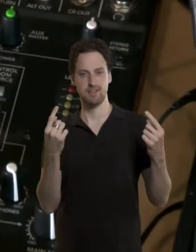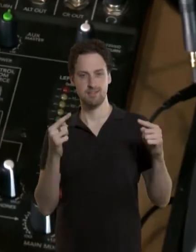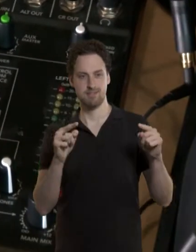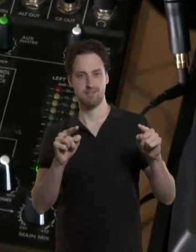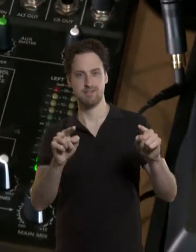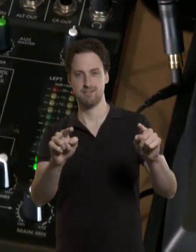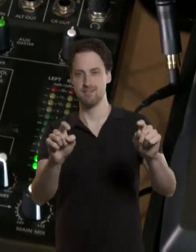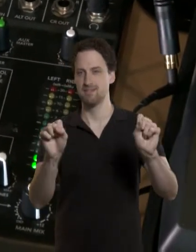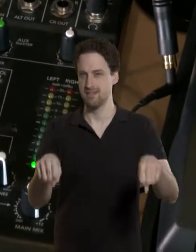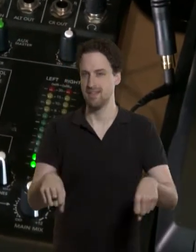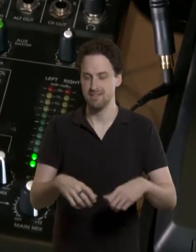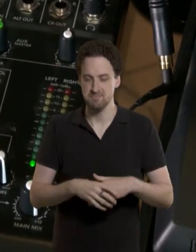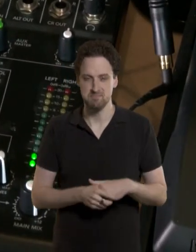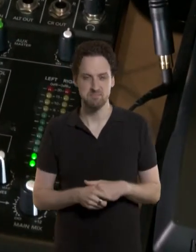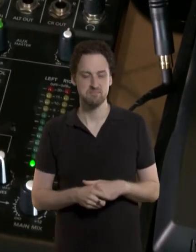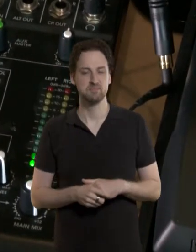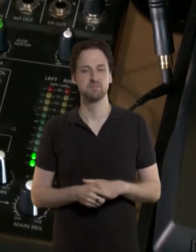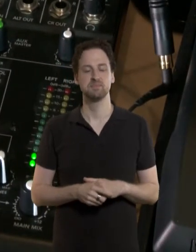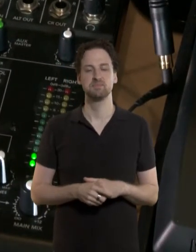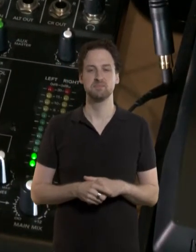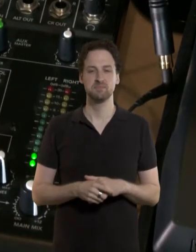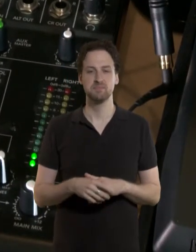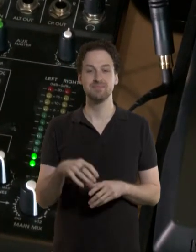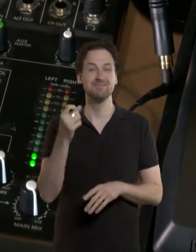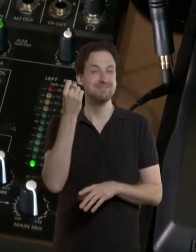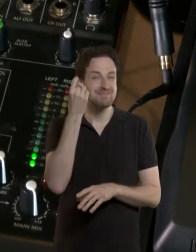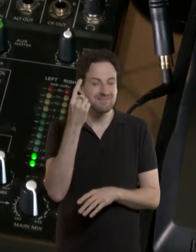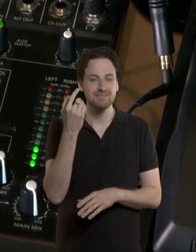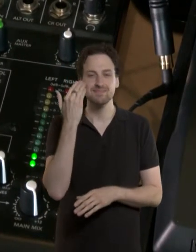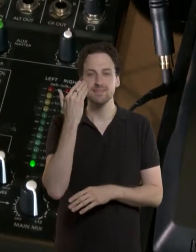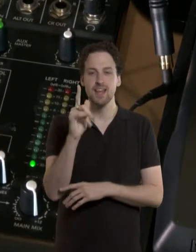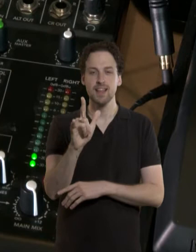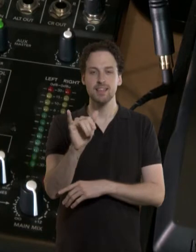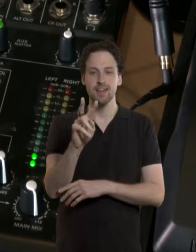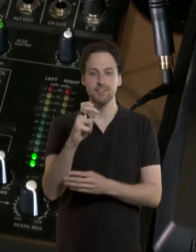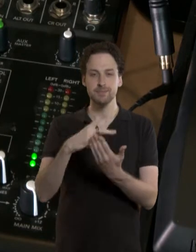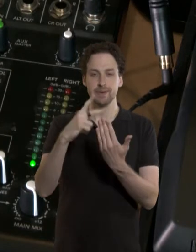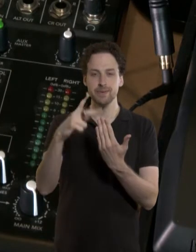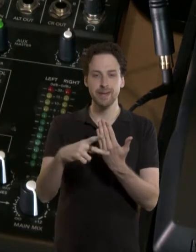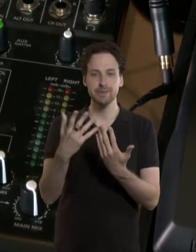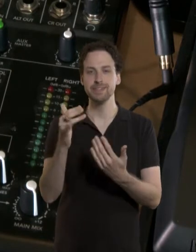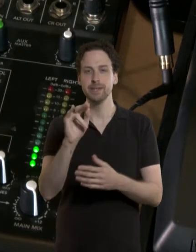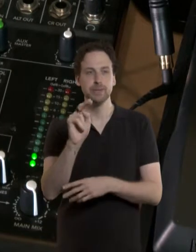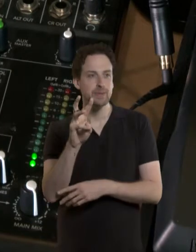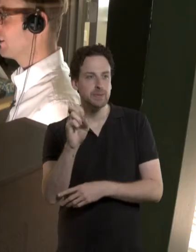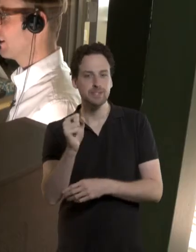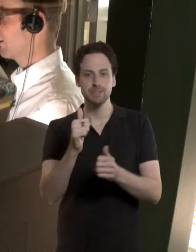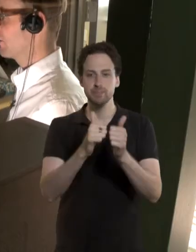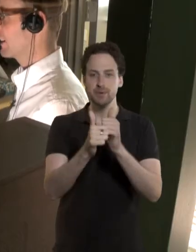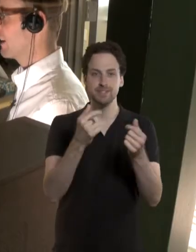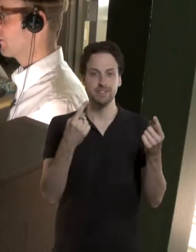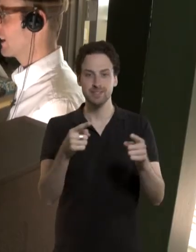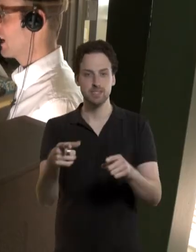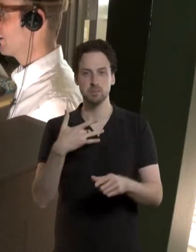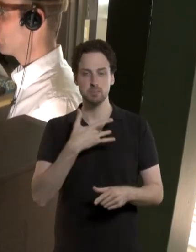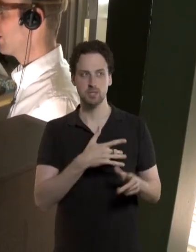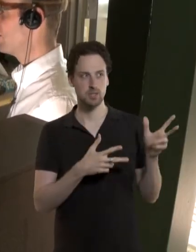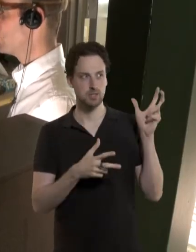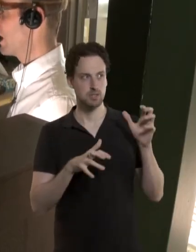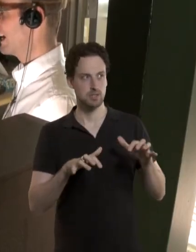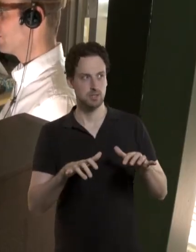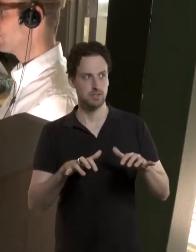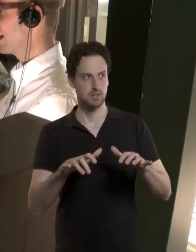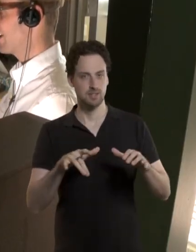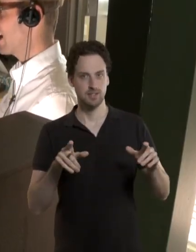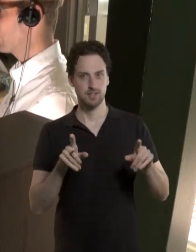match the timing of the captions to the program's speech. However, live programs like news and sports require the captioner to